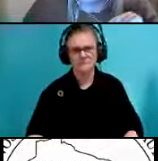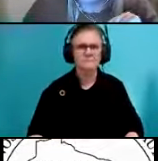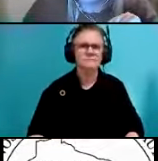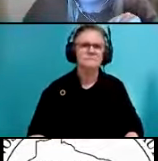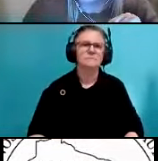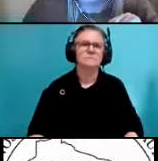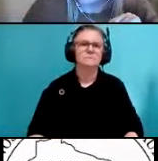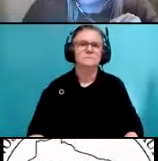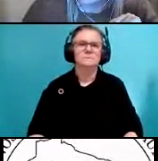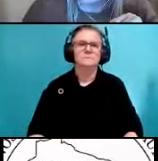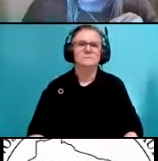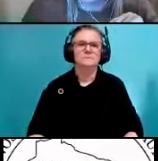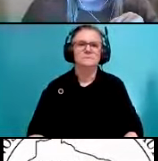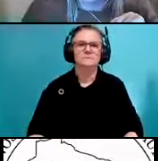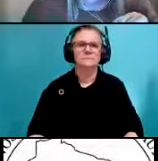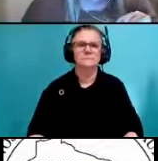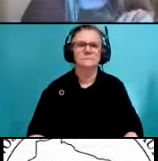example.